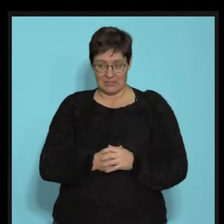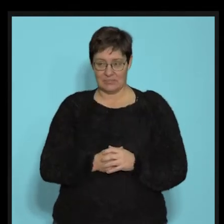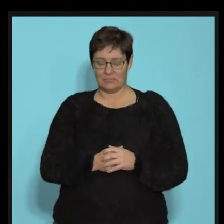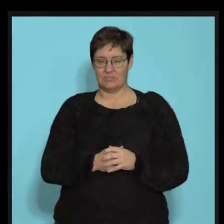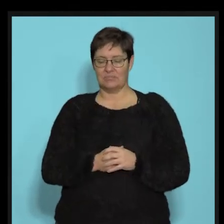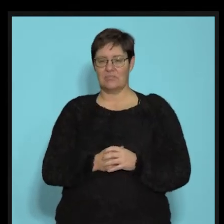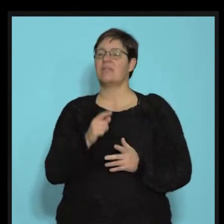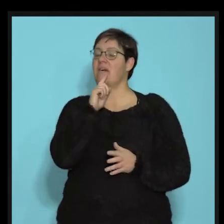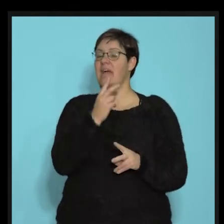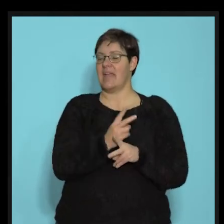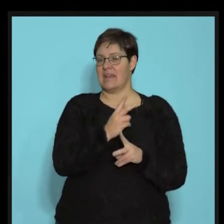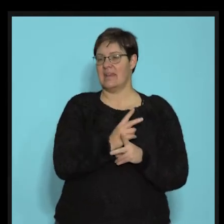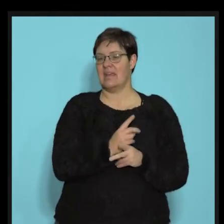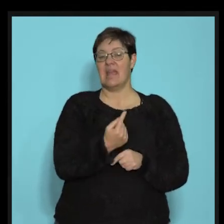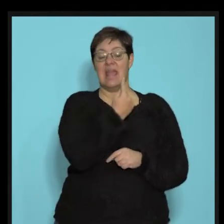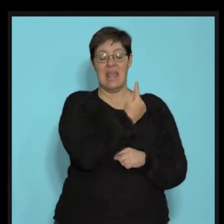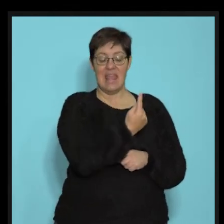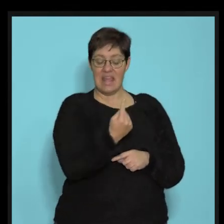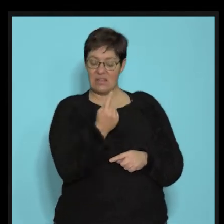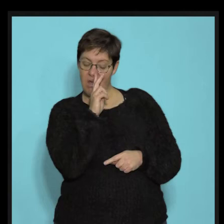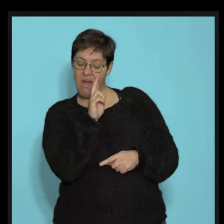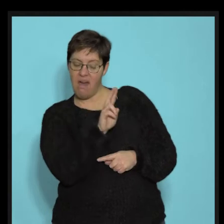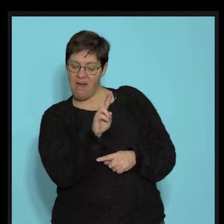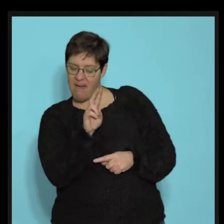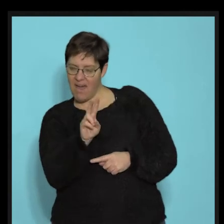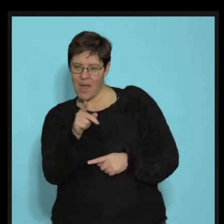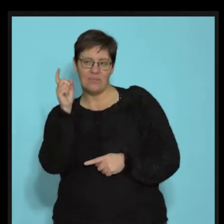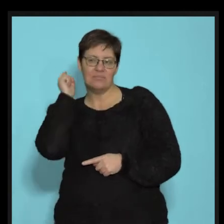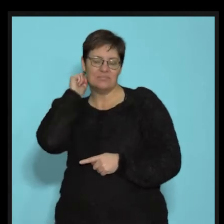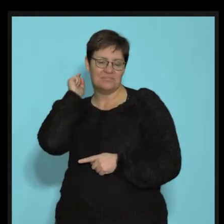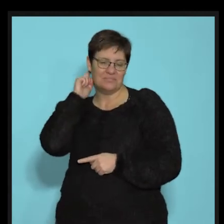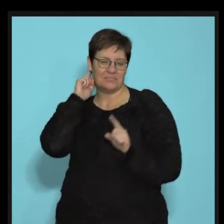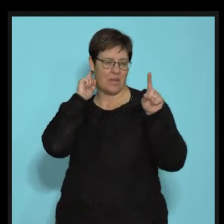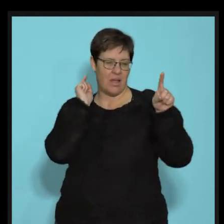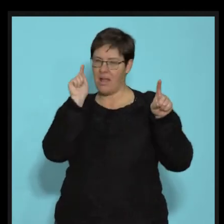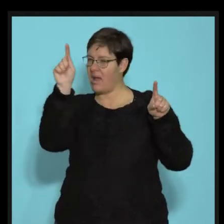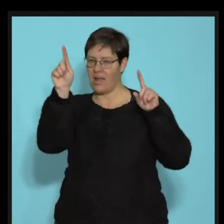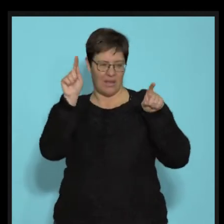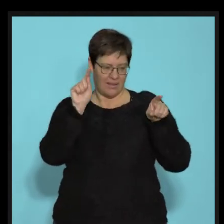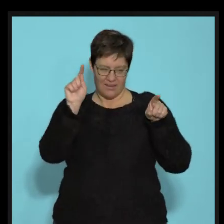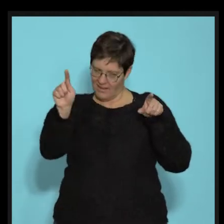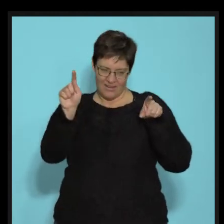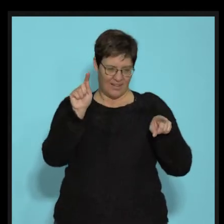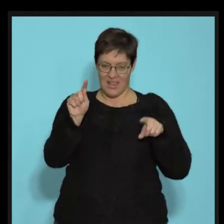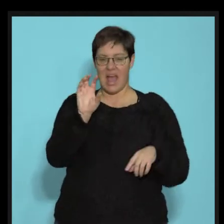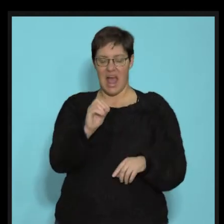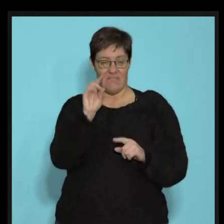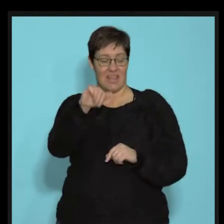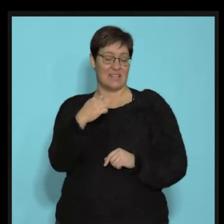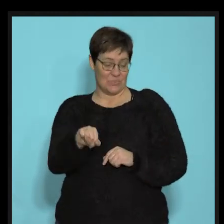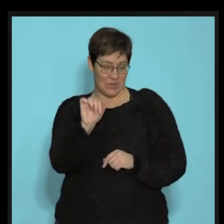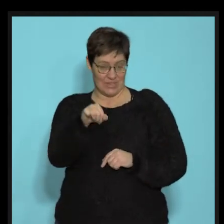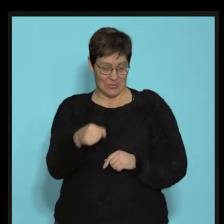said again, each time you look at it, you've got to keep in the back of your mind, I'm going to go over, all right, the requirements